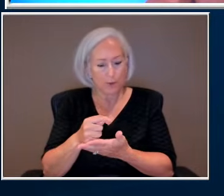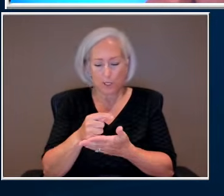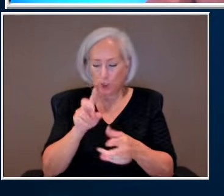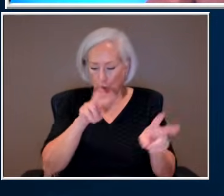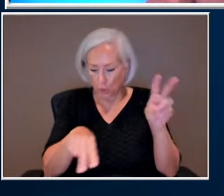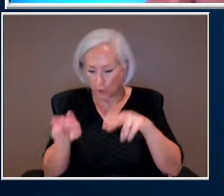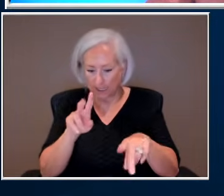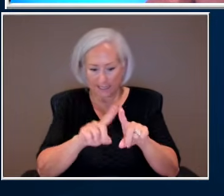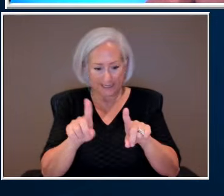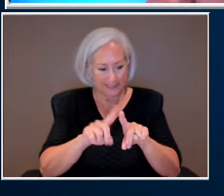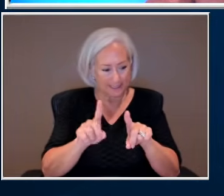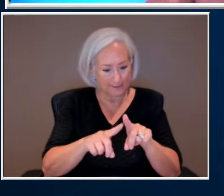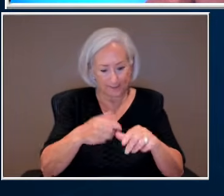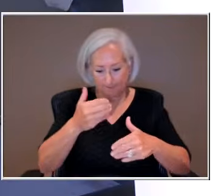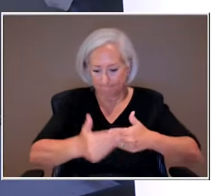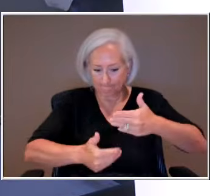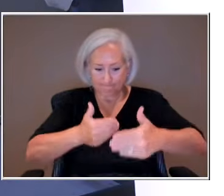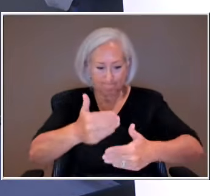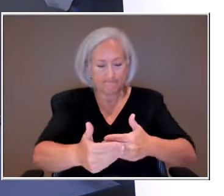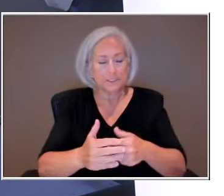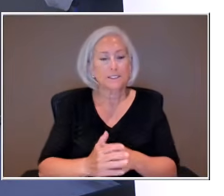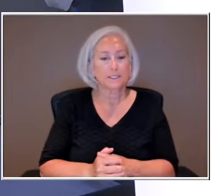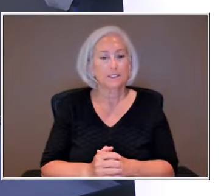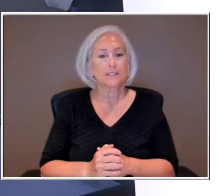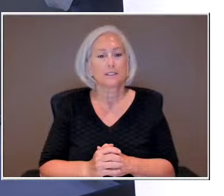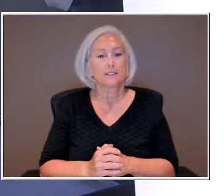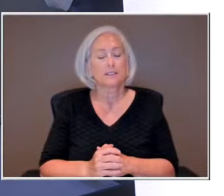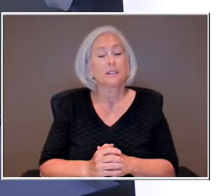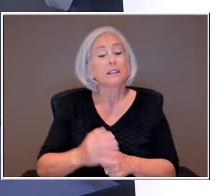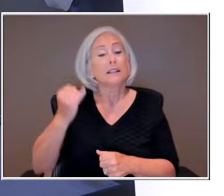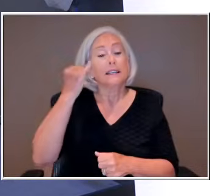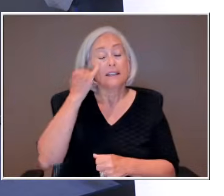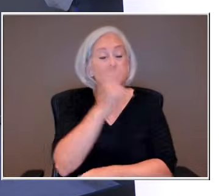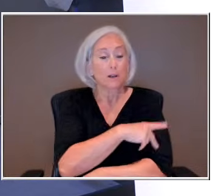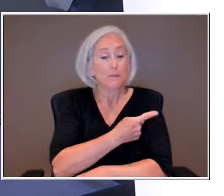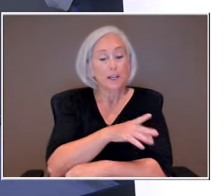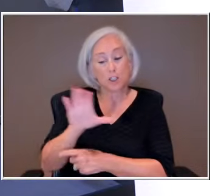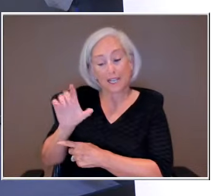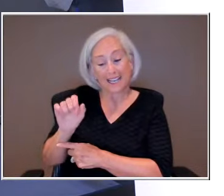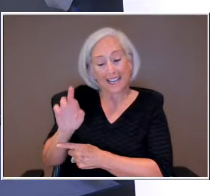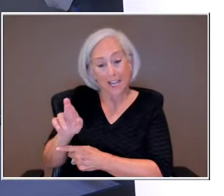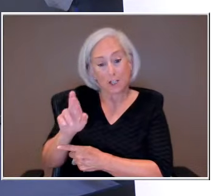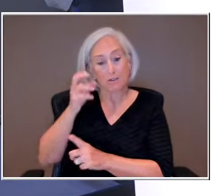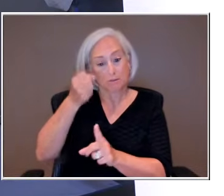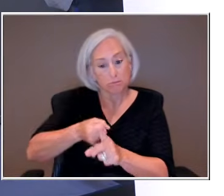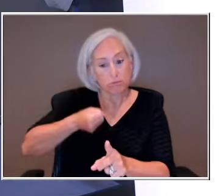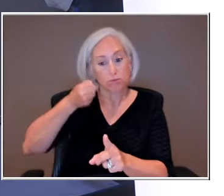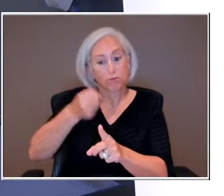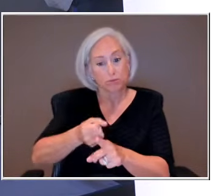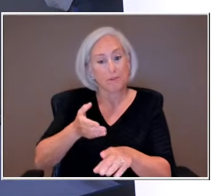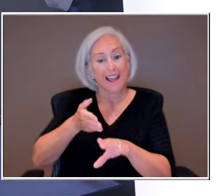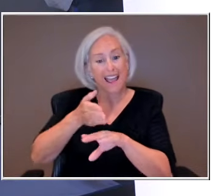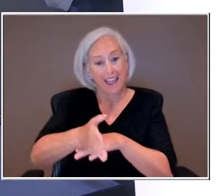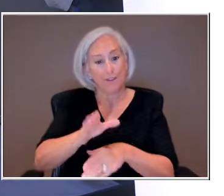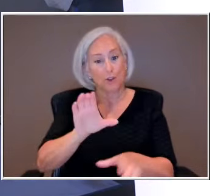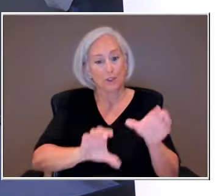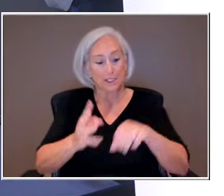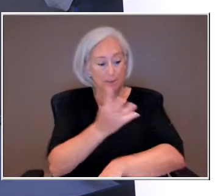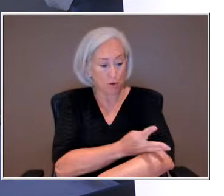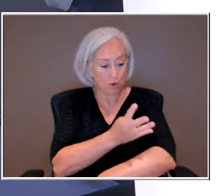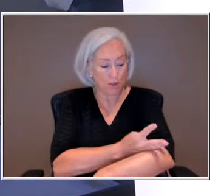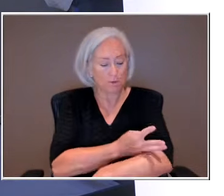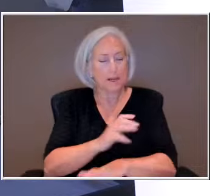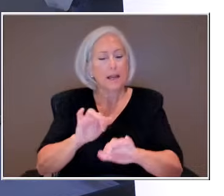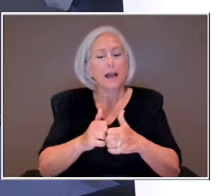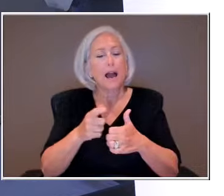phases of this. Dr. Ahmed, when a patient's cancer keeps coming back after chemo, like what happened with Richard, how do you determine when it's time to